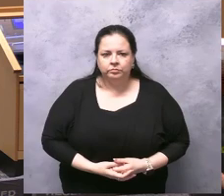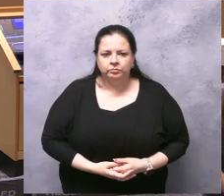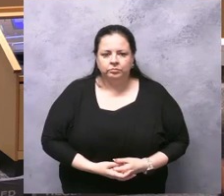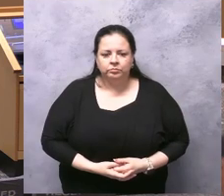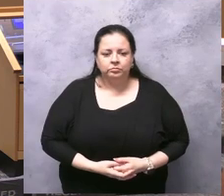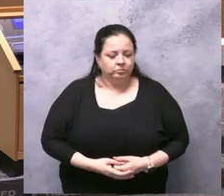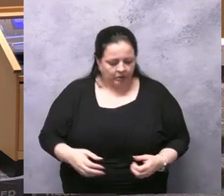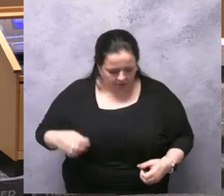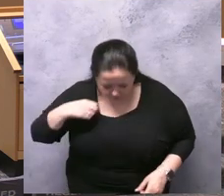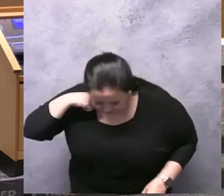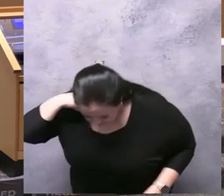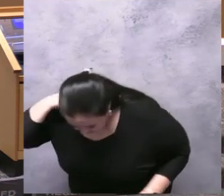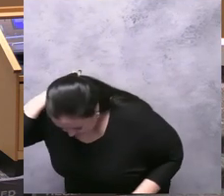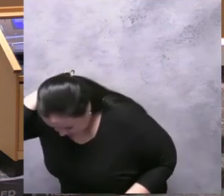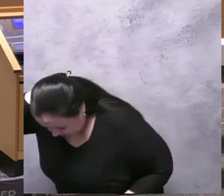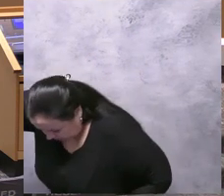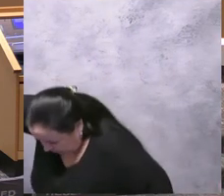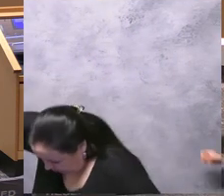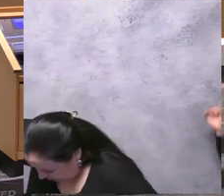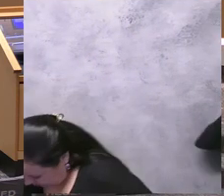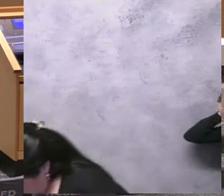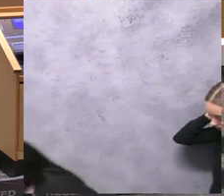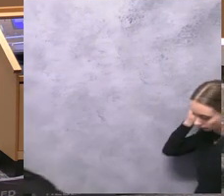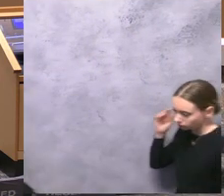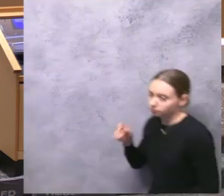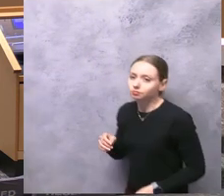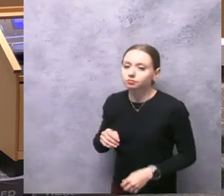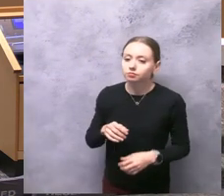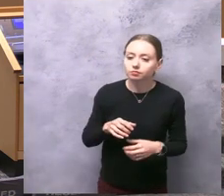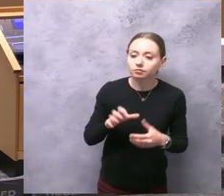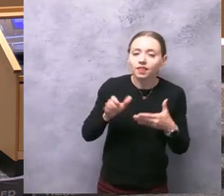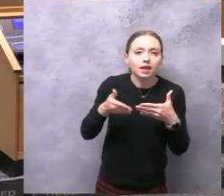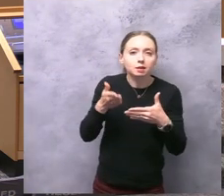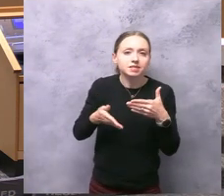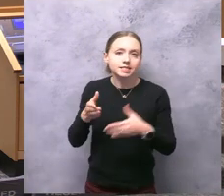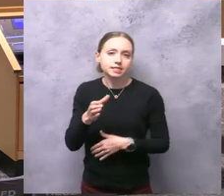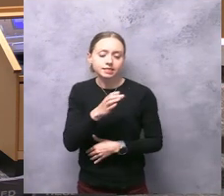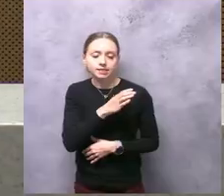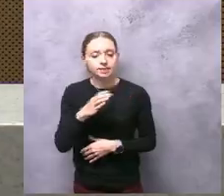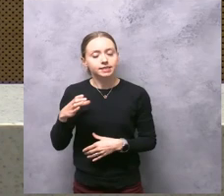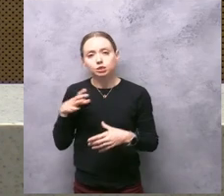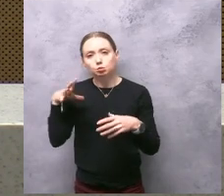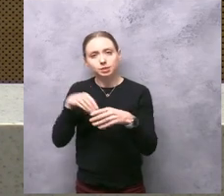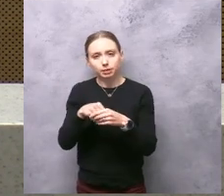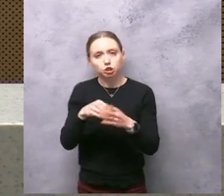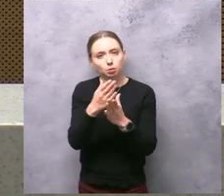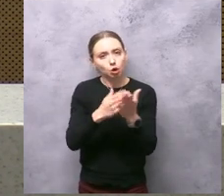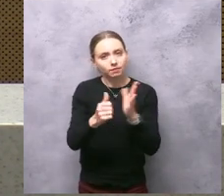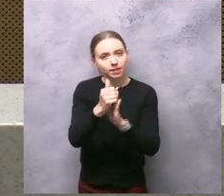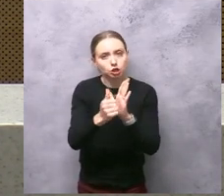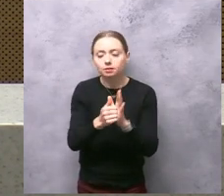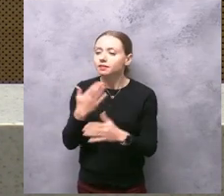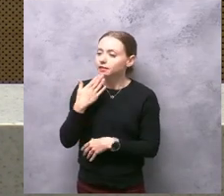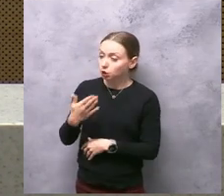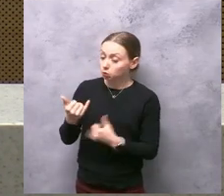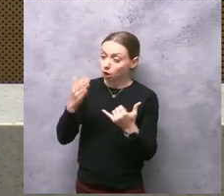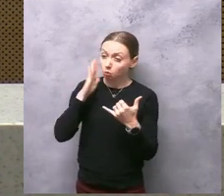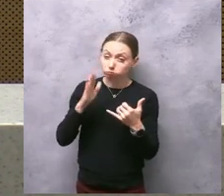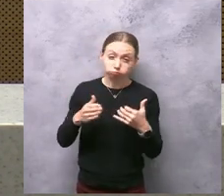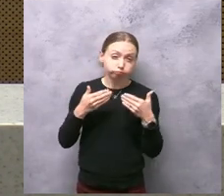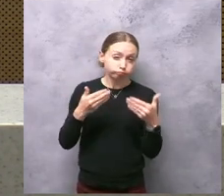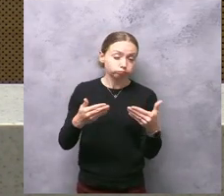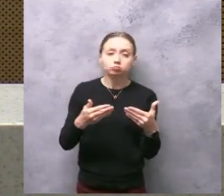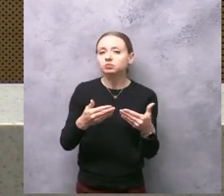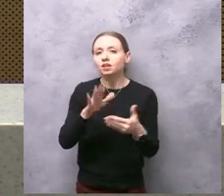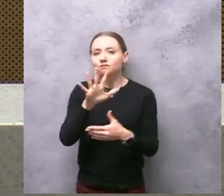Mr. President, that concludes the citizen participation program of the agenda. Thank you. We will now proceed with item 5A of the reports